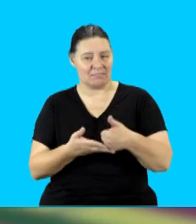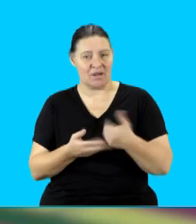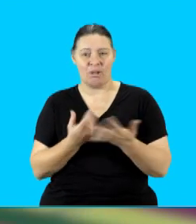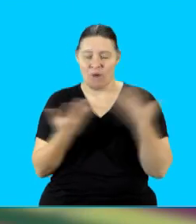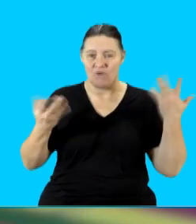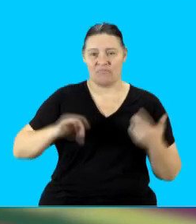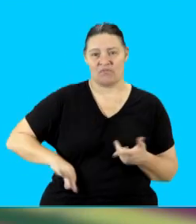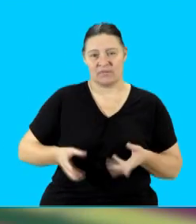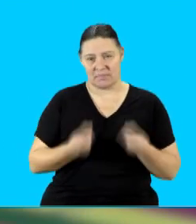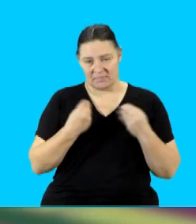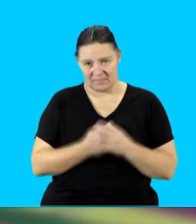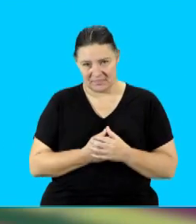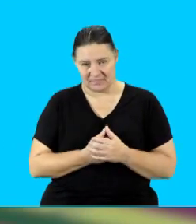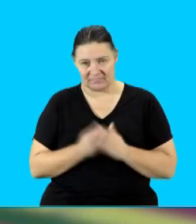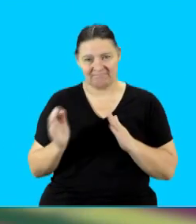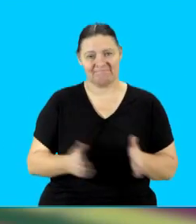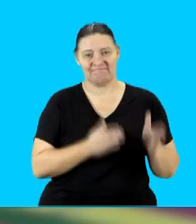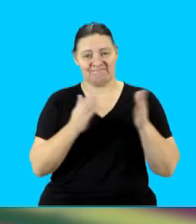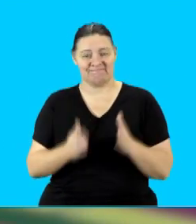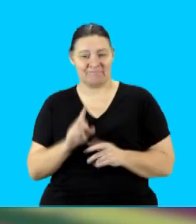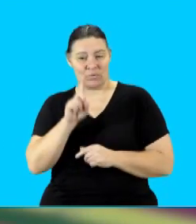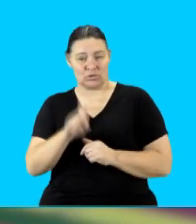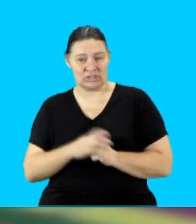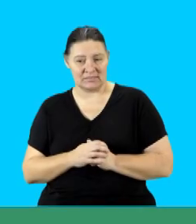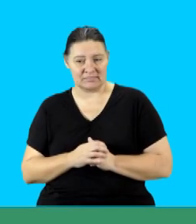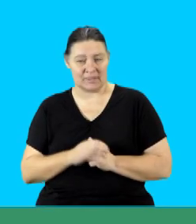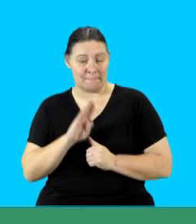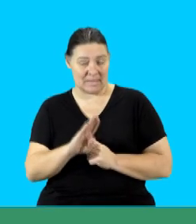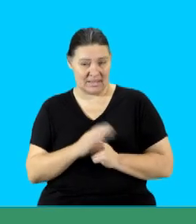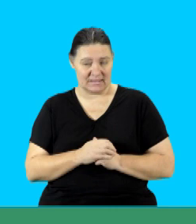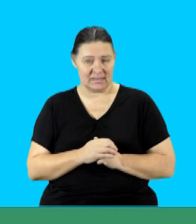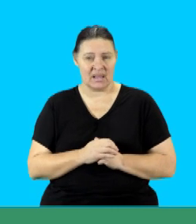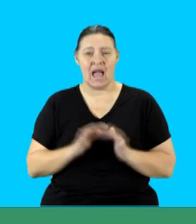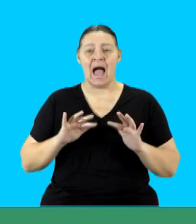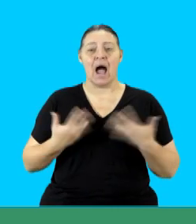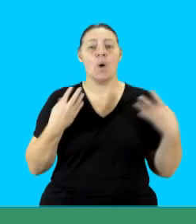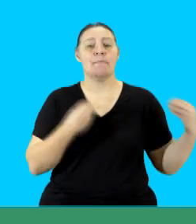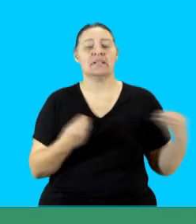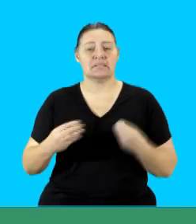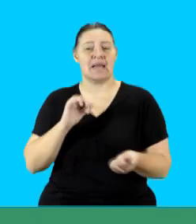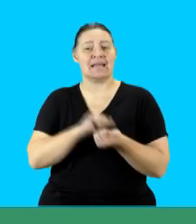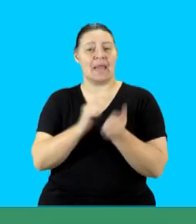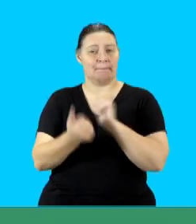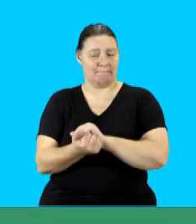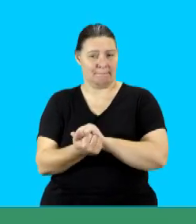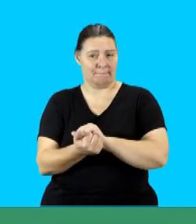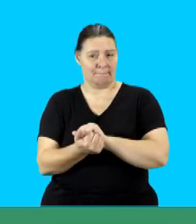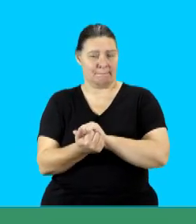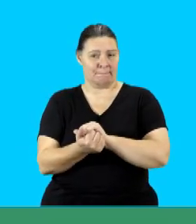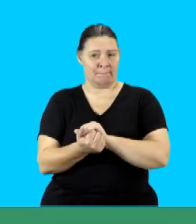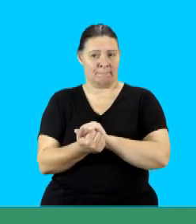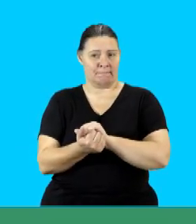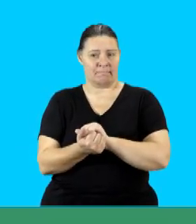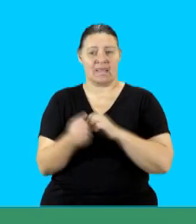assists in having a lot of profit. Let's move on to the next question. Now, how can the business